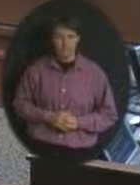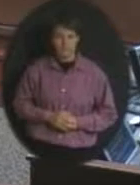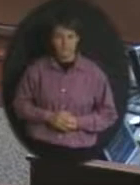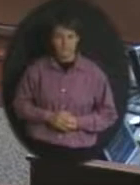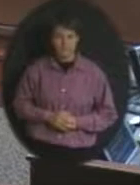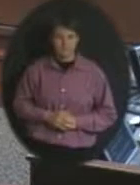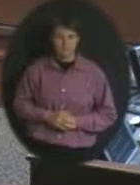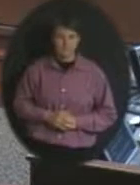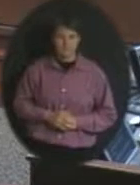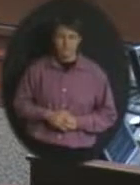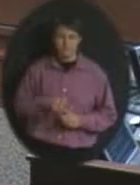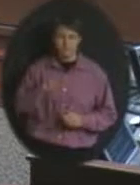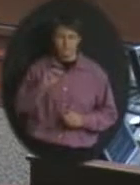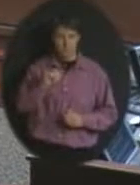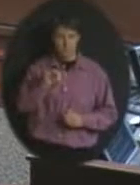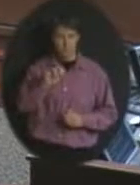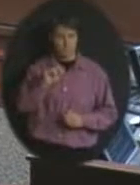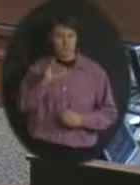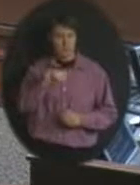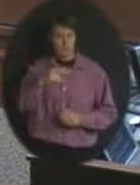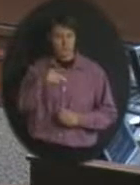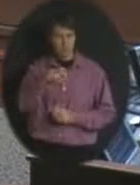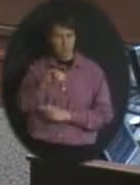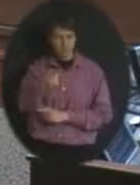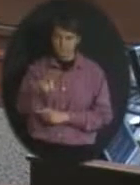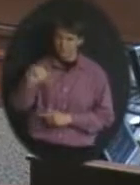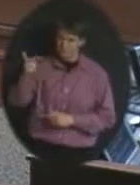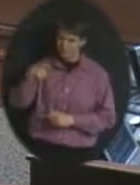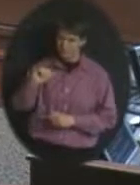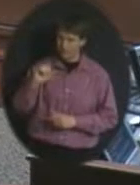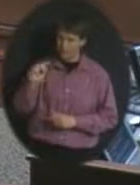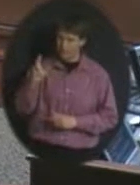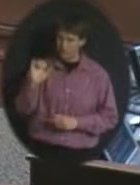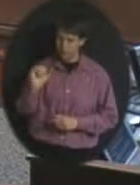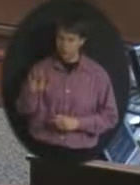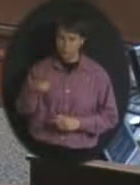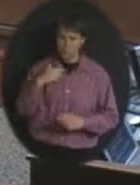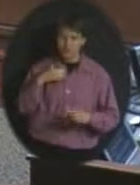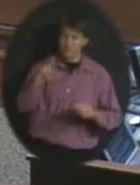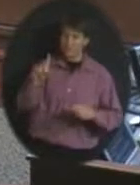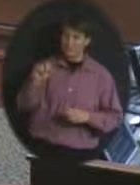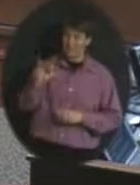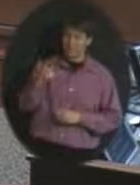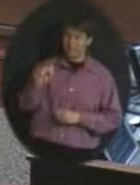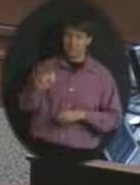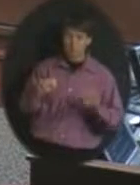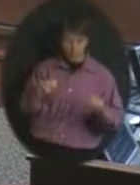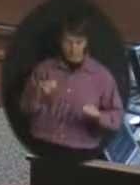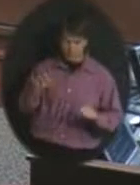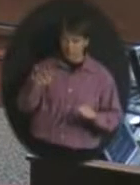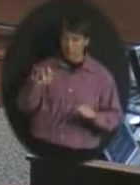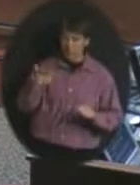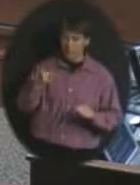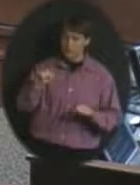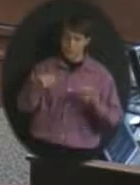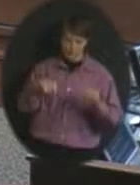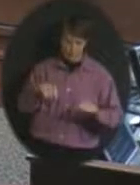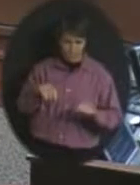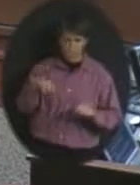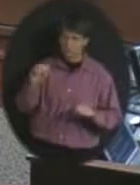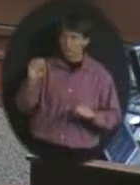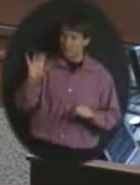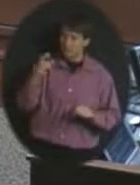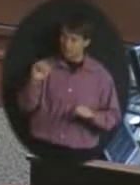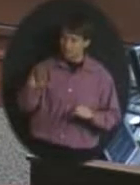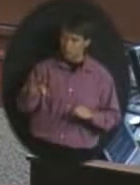Ms. Hibbs, I have a motion by Mr. Poland and a second by Mr. Scheer. Would you call the roll, please? Dr. Daniels? Yes. Mrs. Martin? Yes. Mr. Scheer?